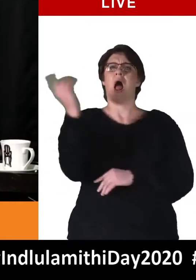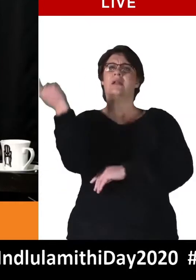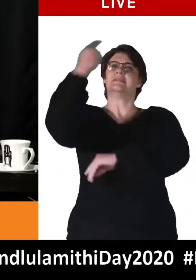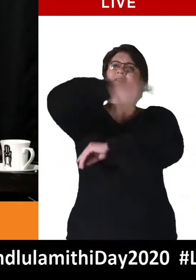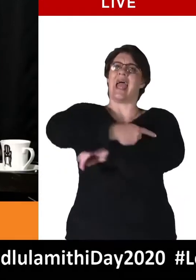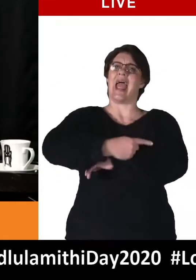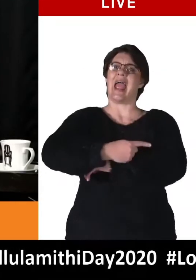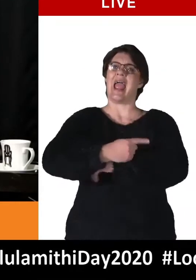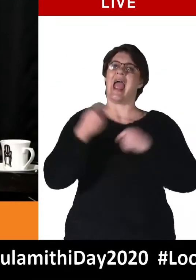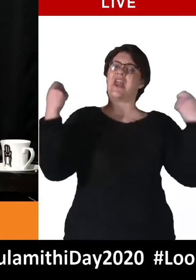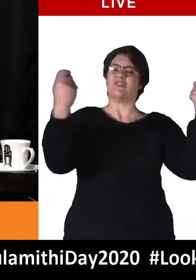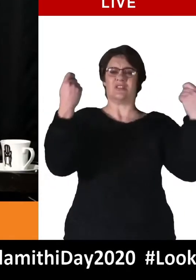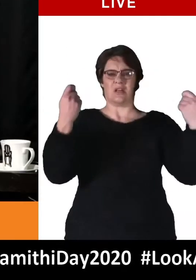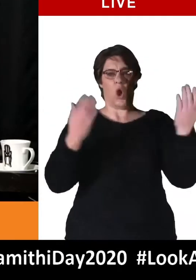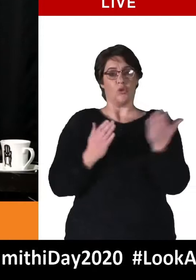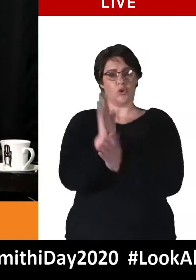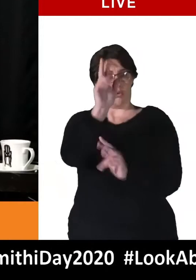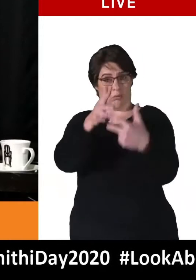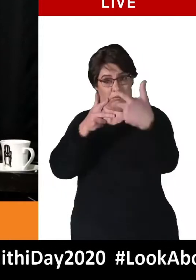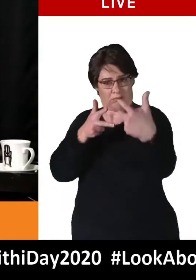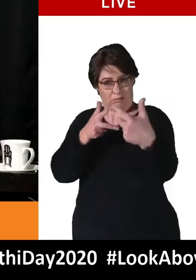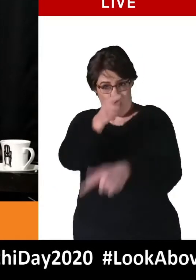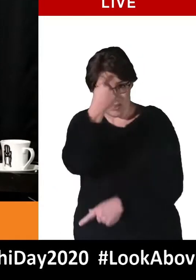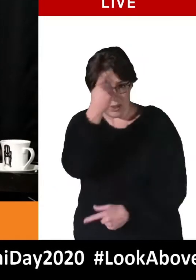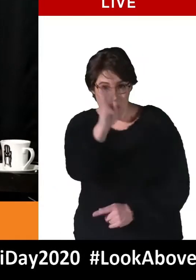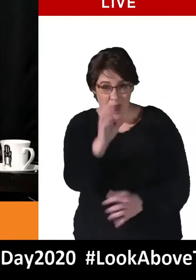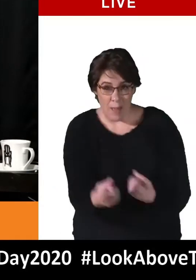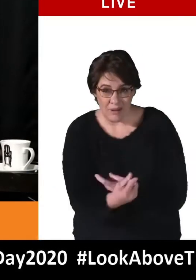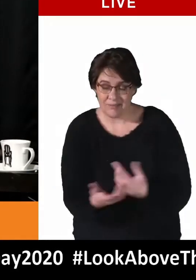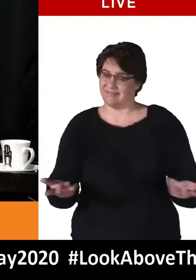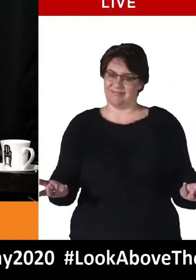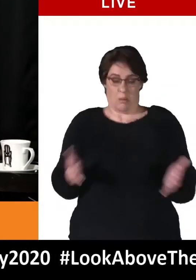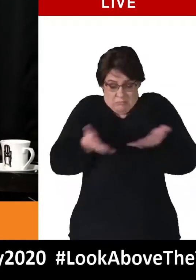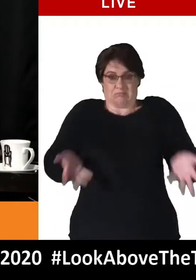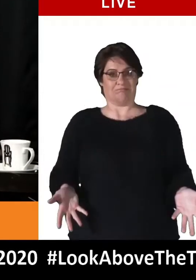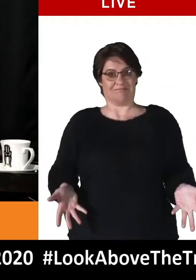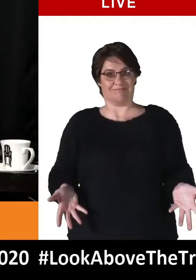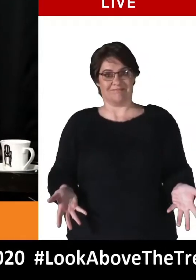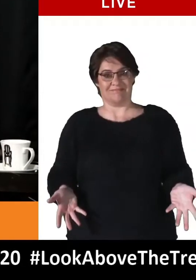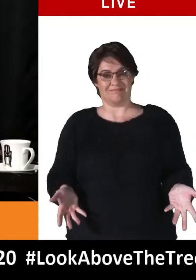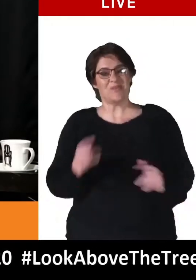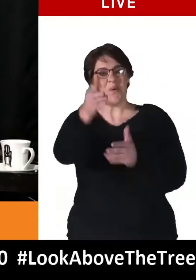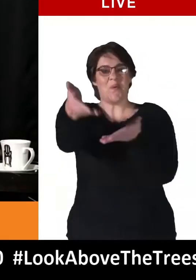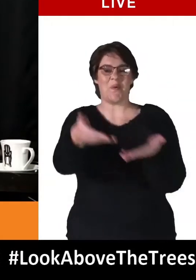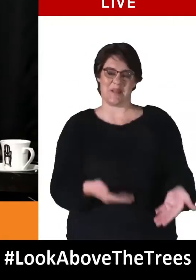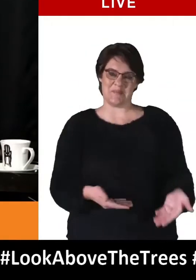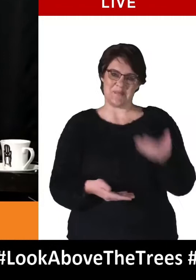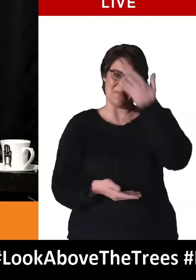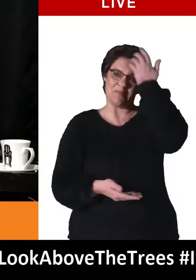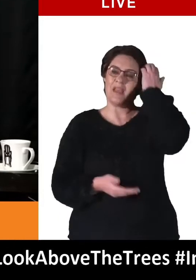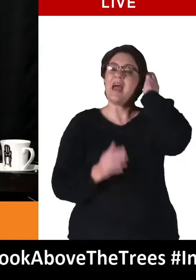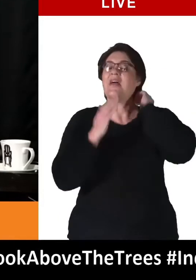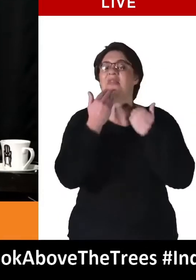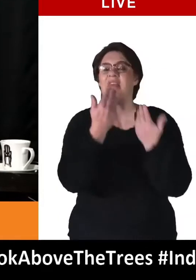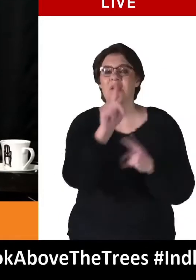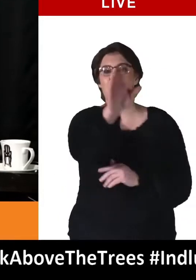anniversary will be celebrated through a virtual platform. But here we are. I want to welcome you and thank you